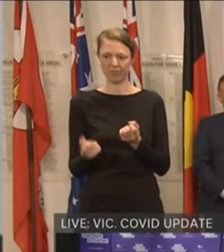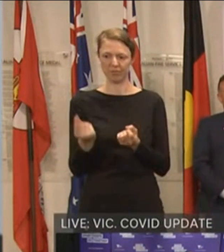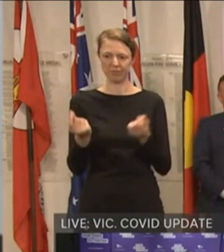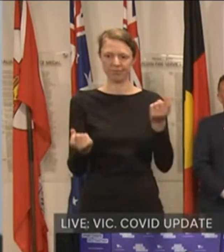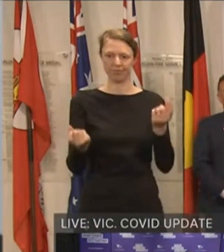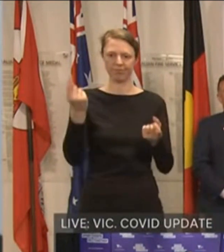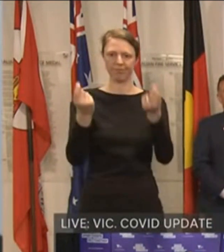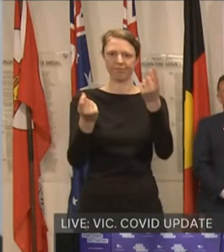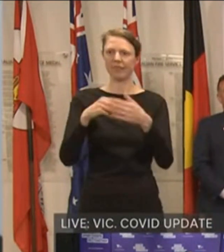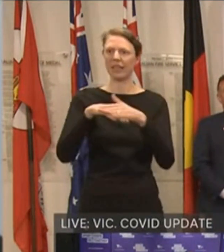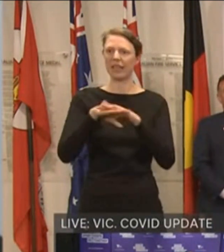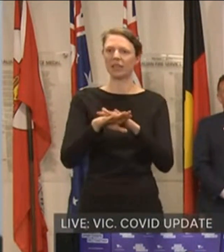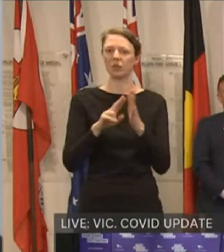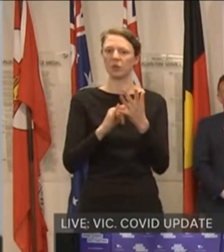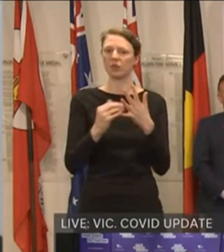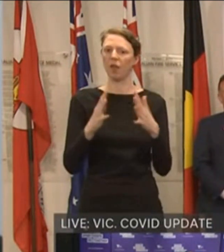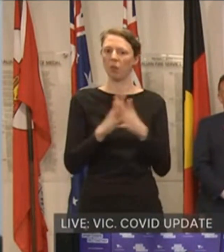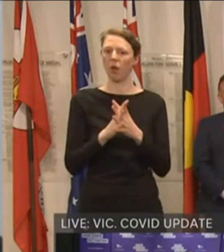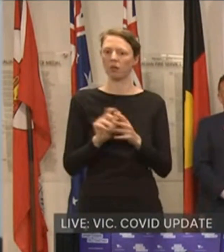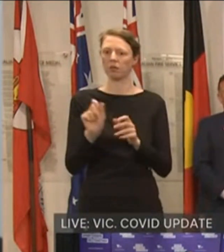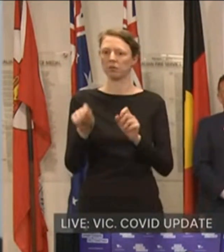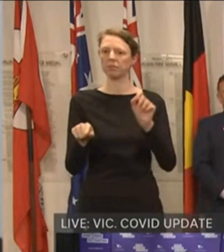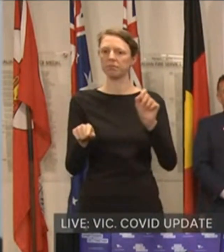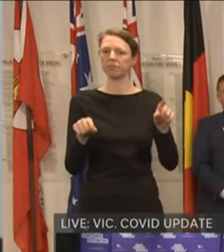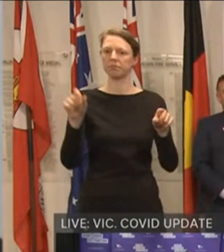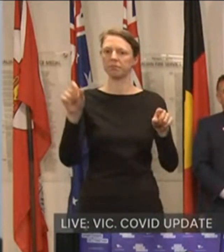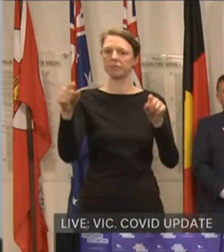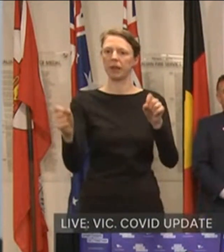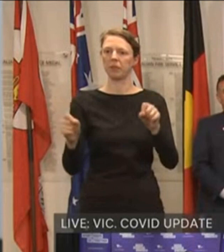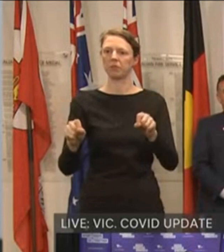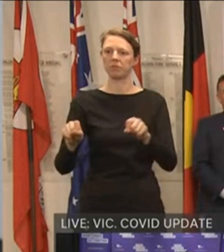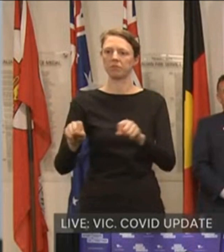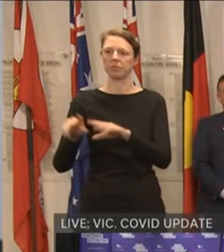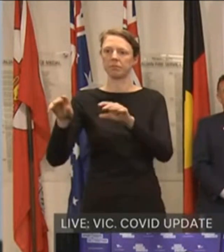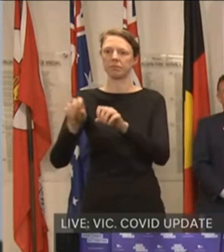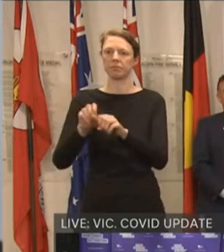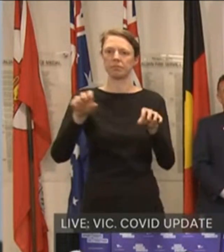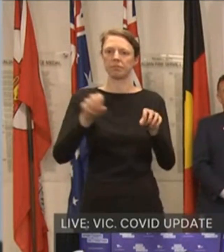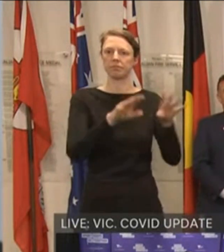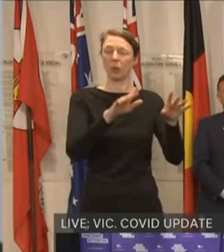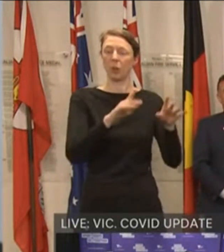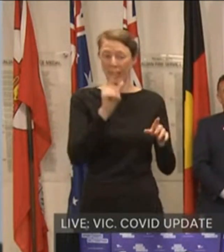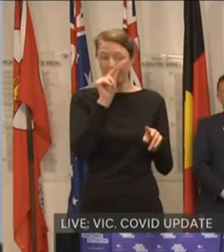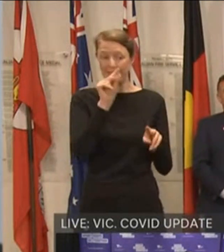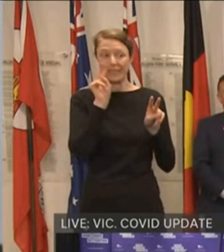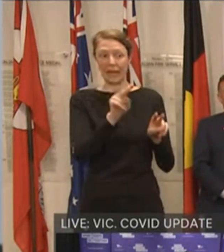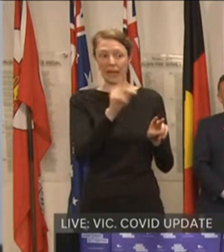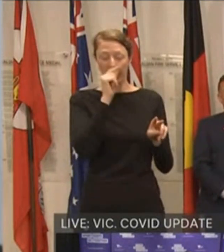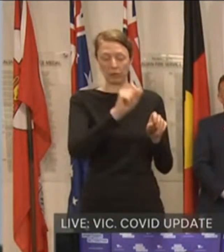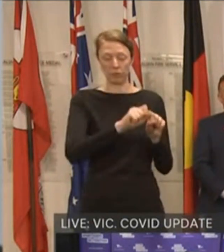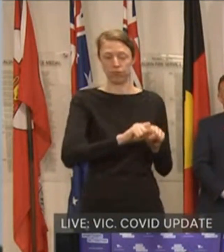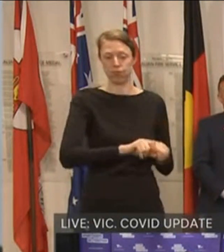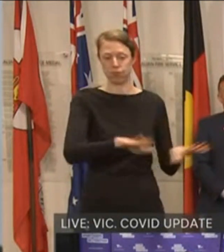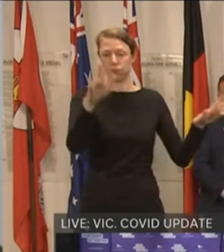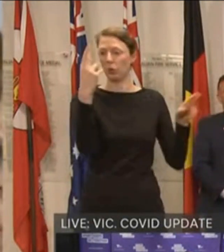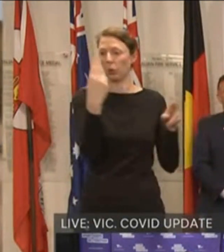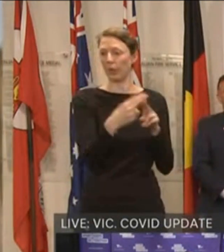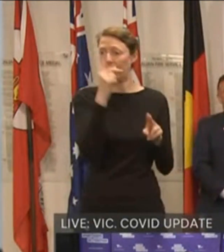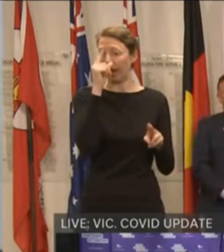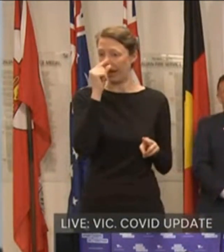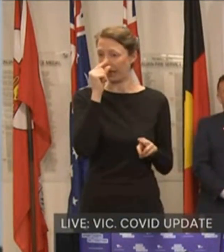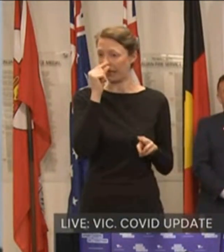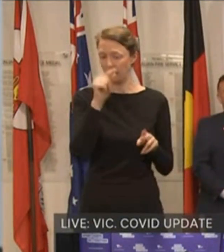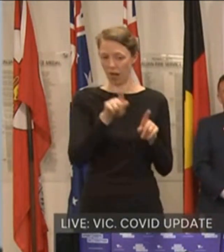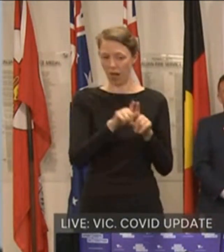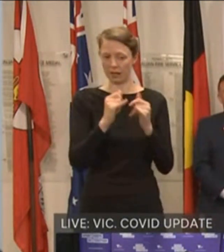businesses, and government to work together to adjust those settings so that it keeps us safe.